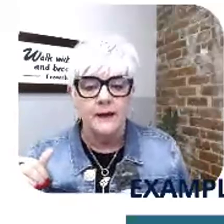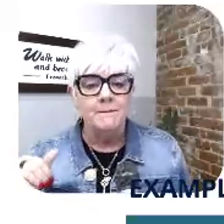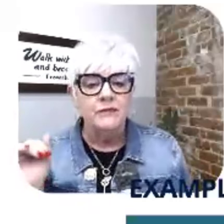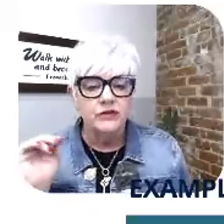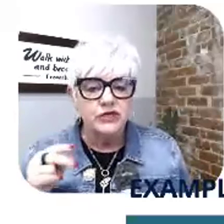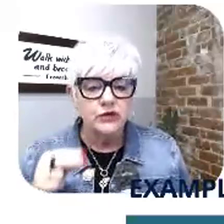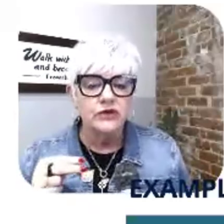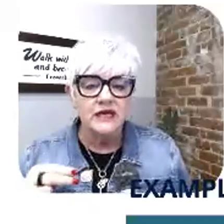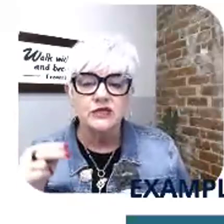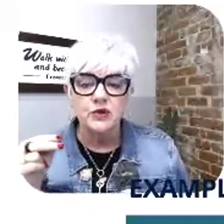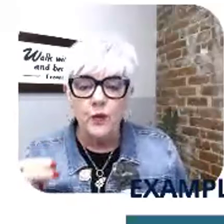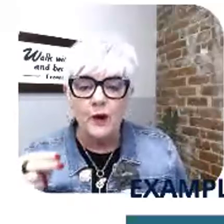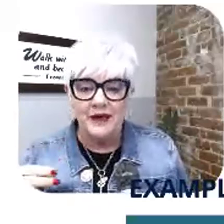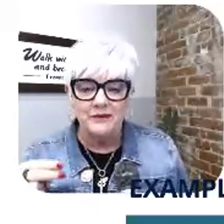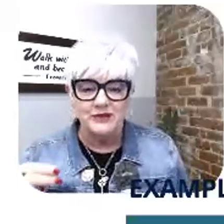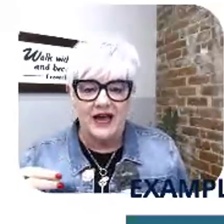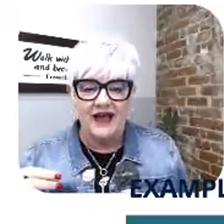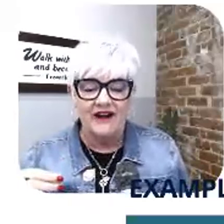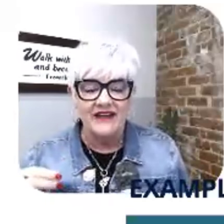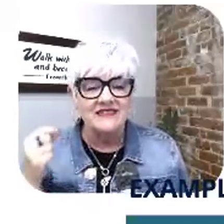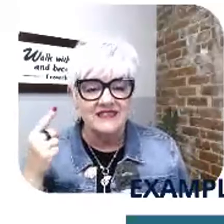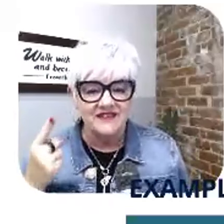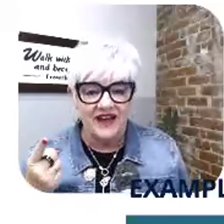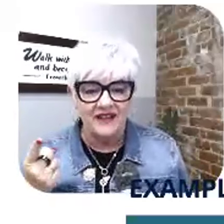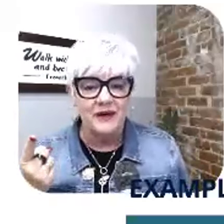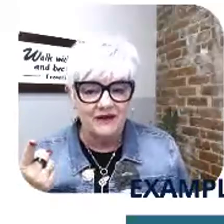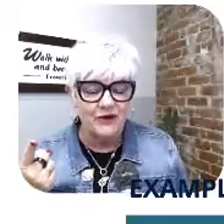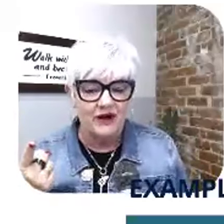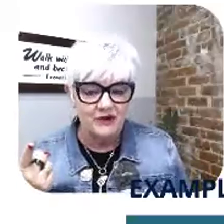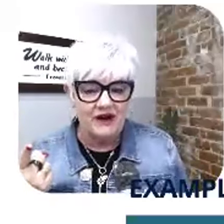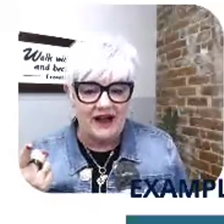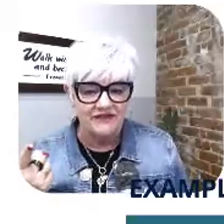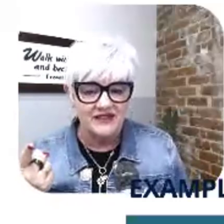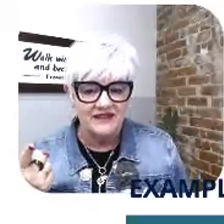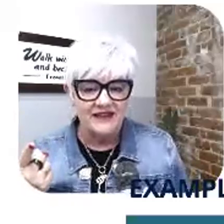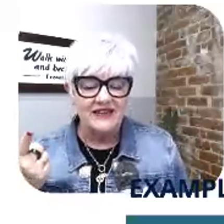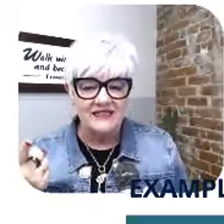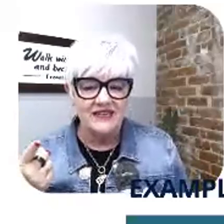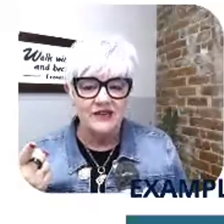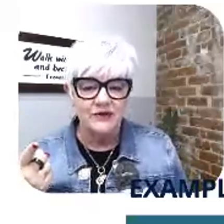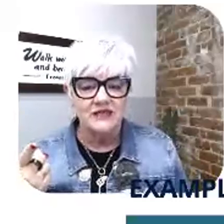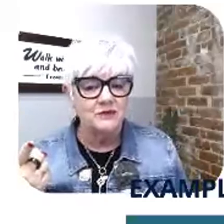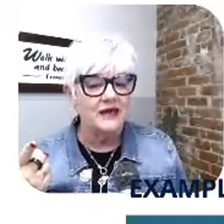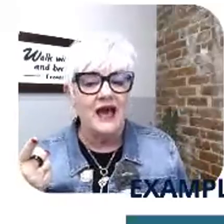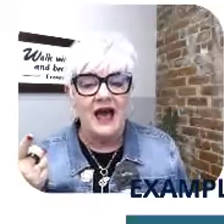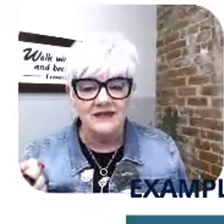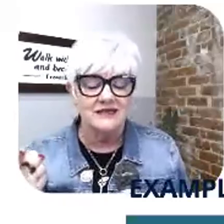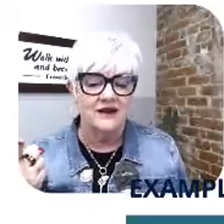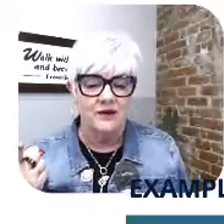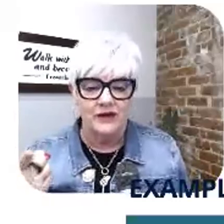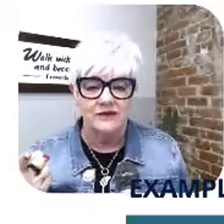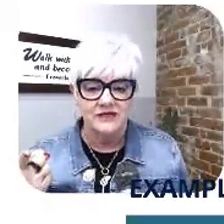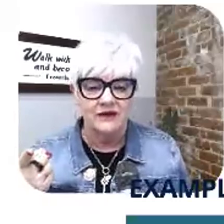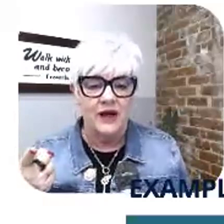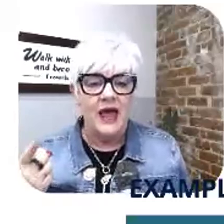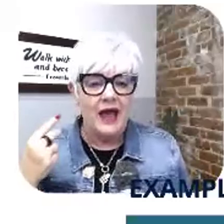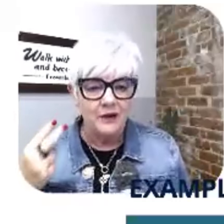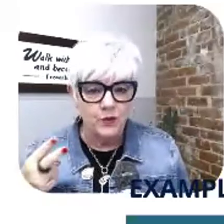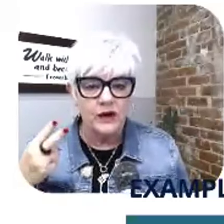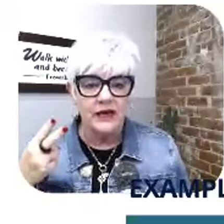side. The two things you won't be able to hire is the developing of your own craft, continuing to be excellent at what you